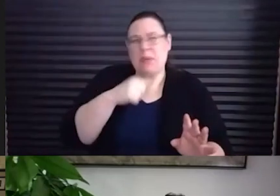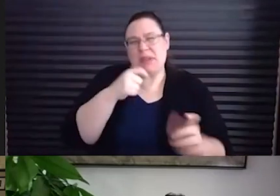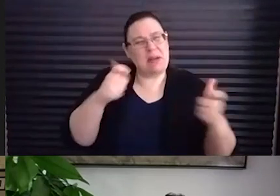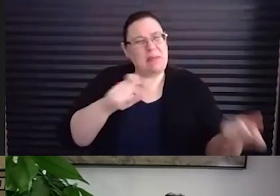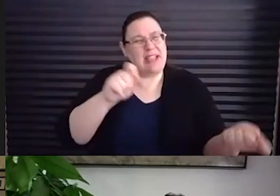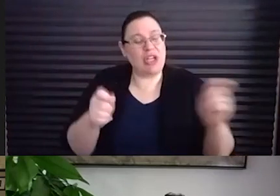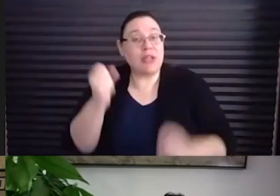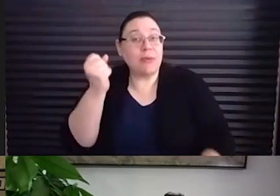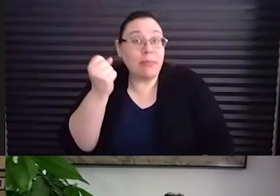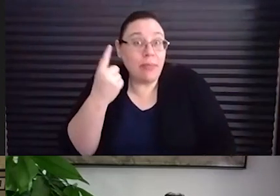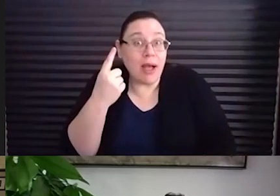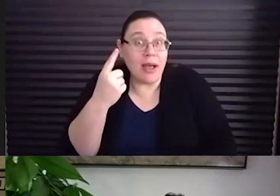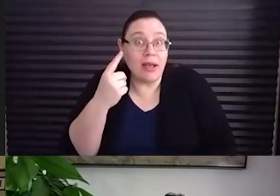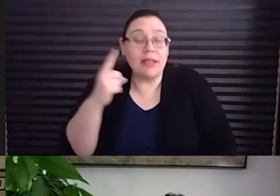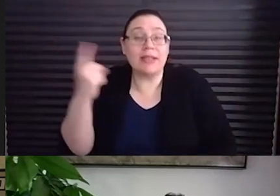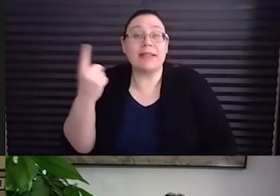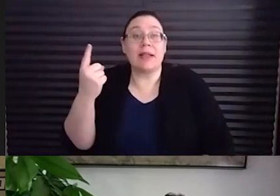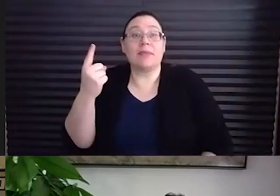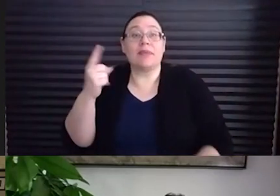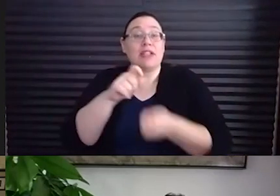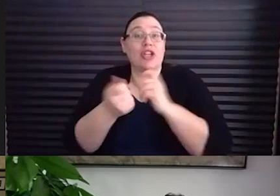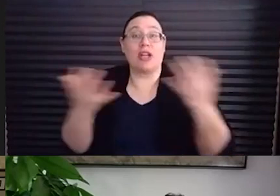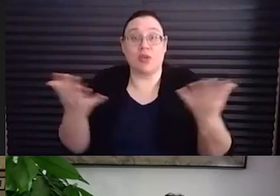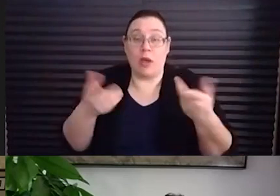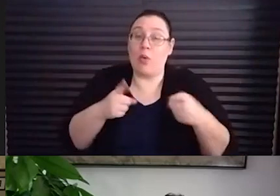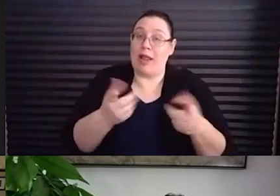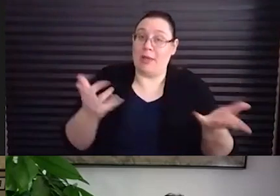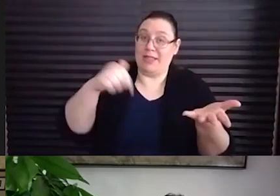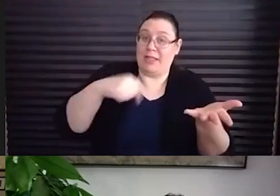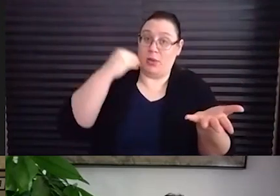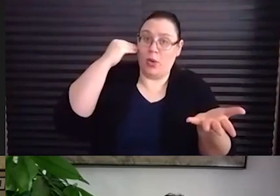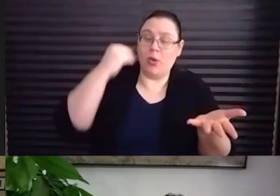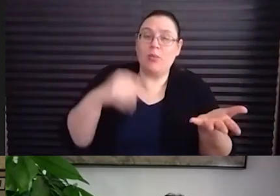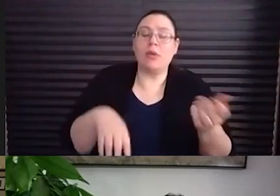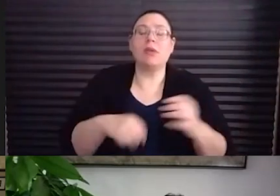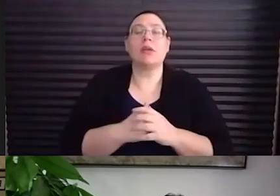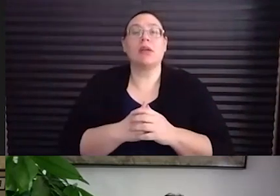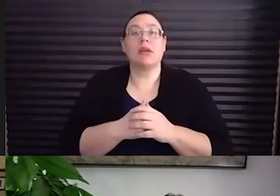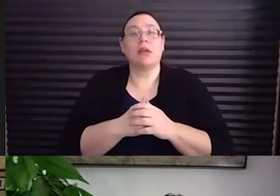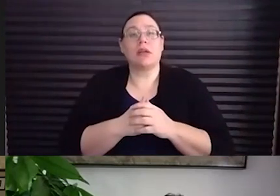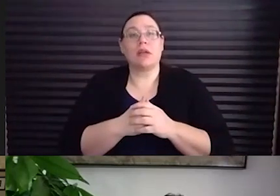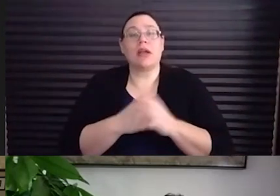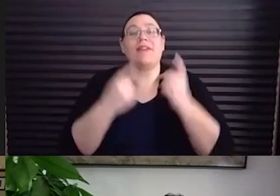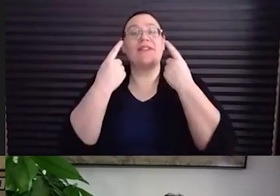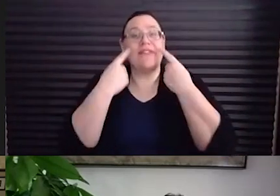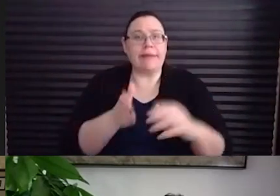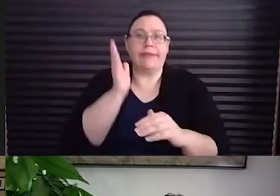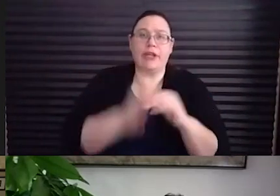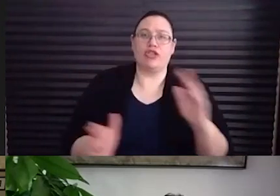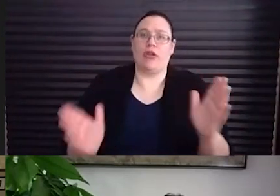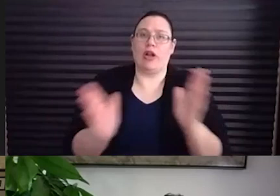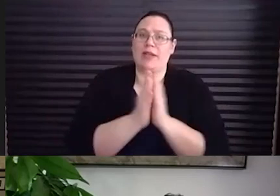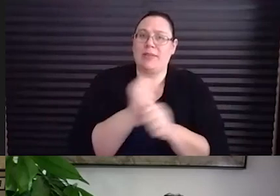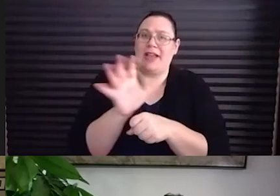But something really changed is that as I was here, I finally did the request I had of video